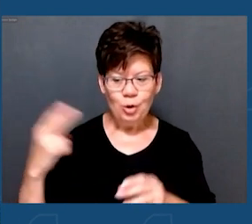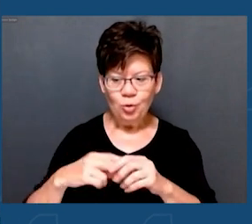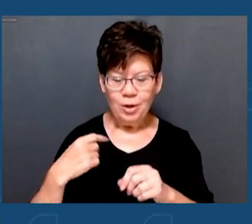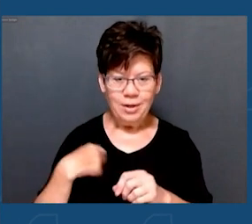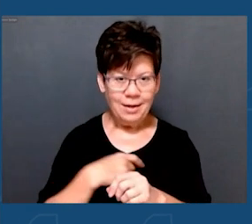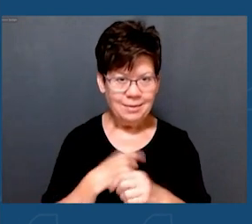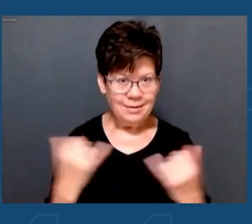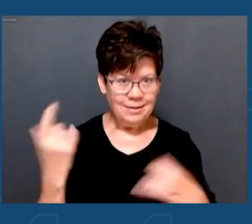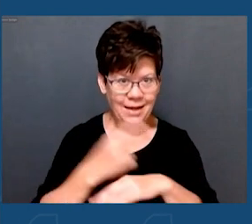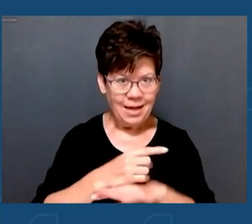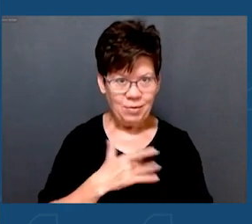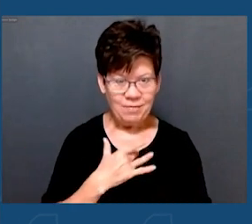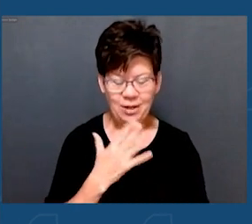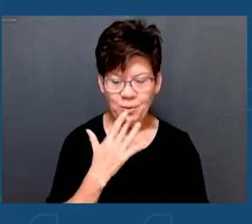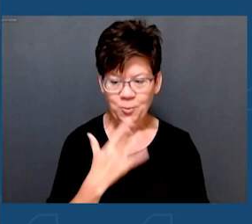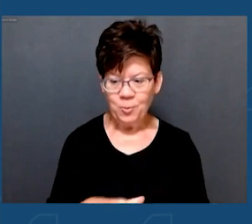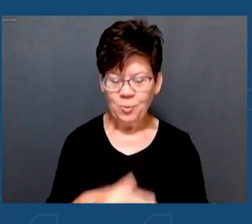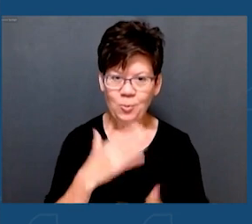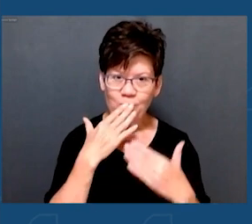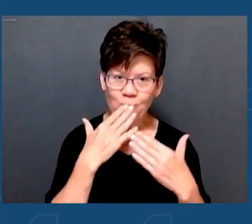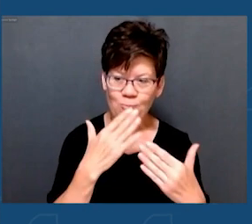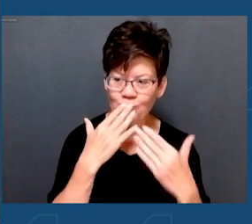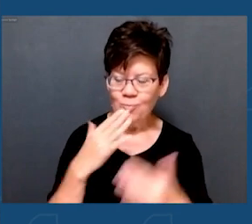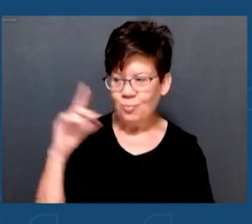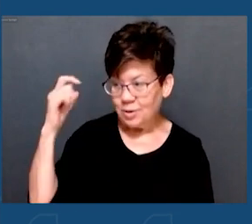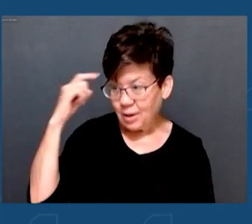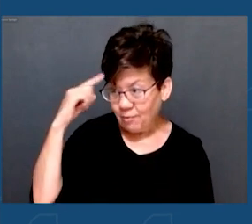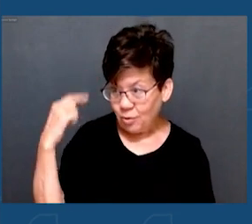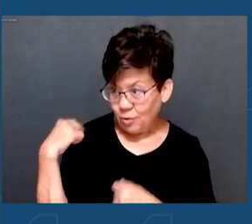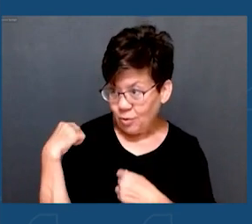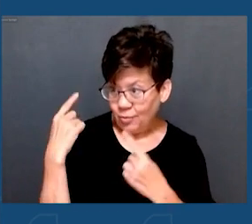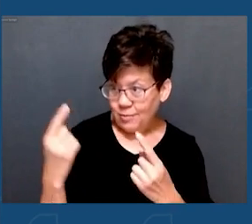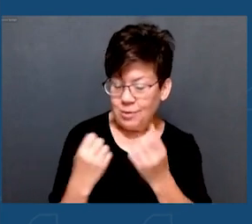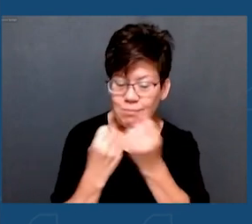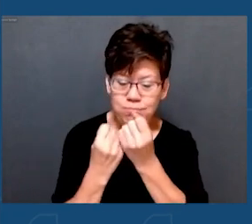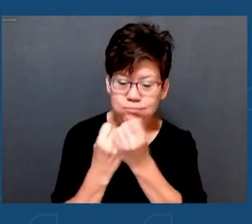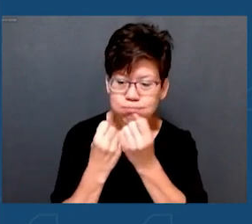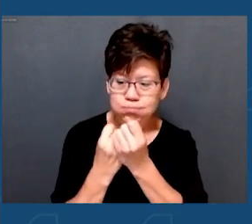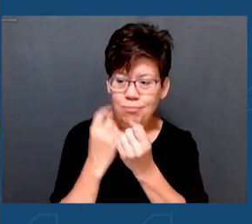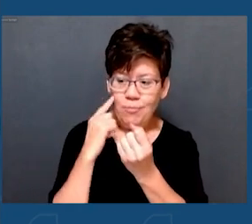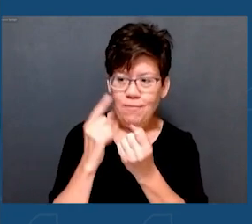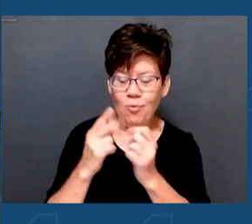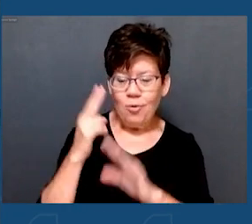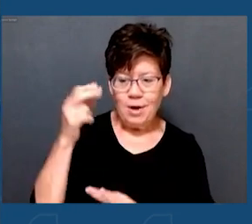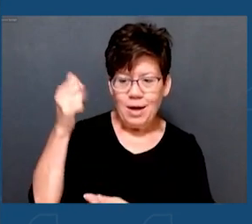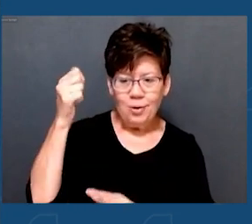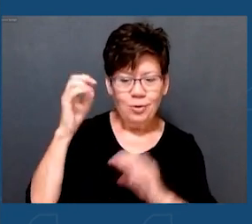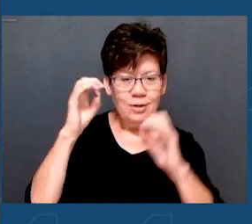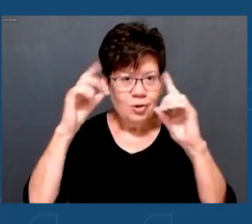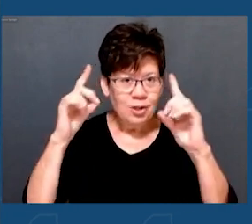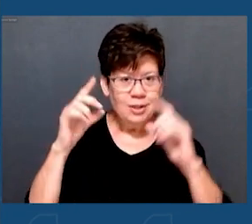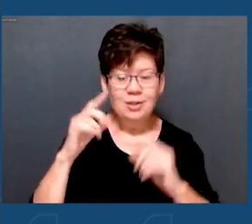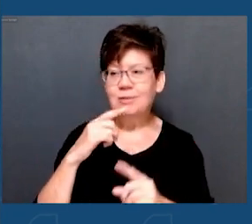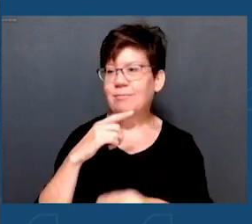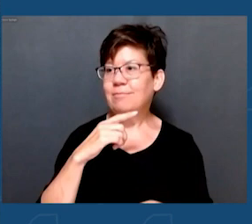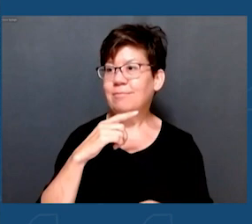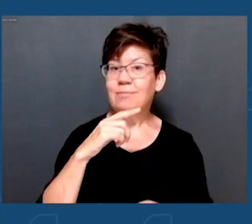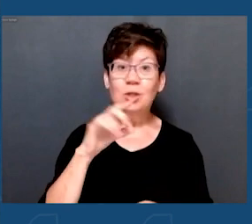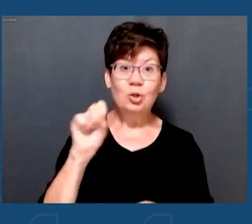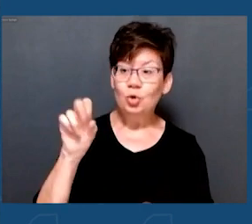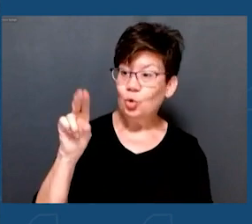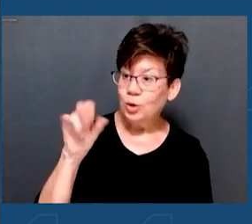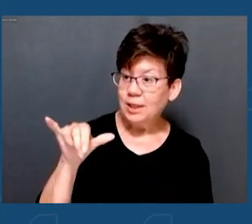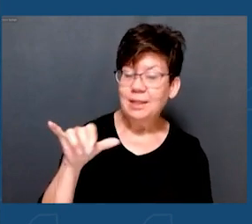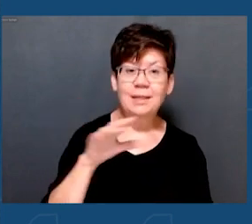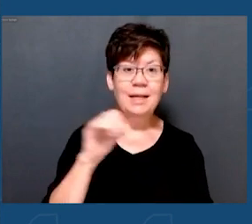at SUNY for the governor's steadfast support of public higher education, of SUNY, and of the medical